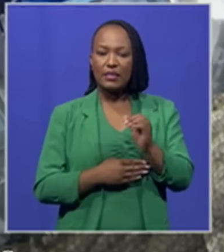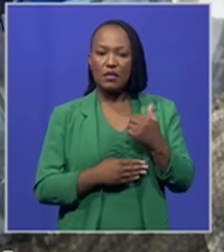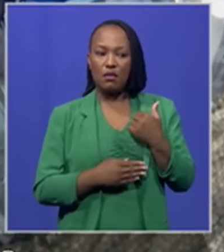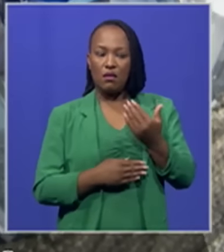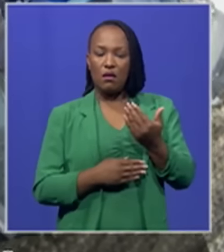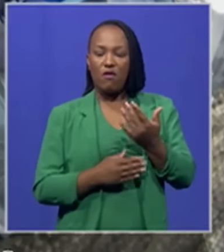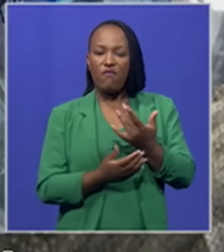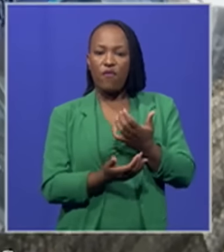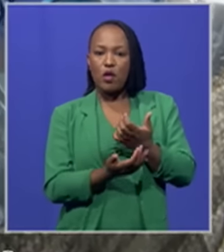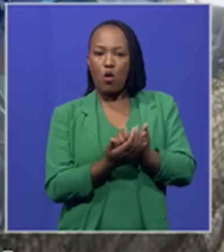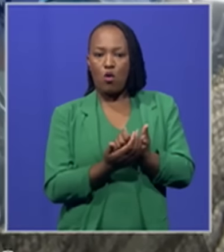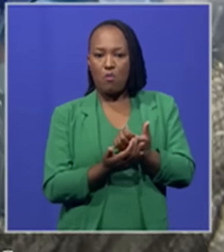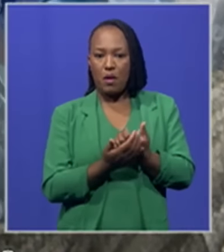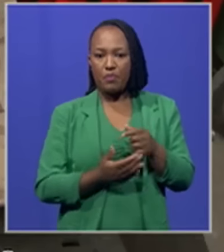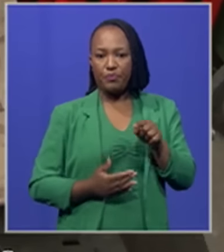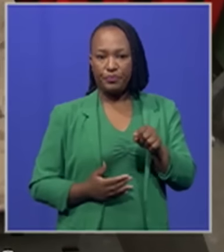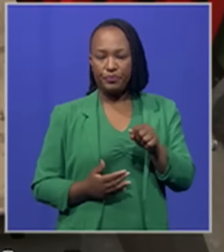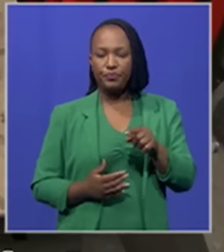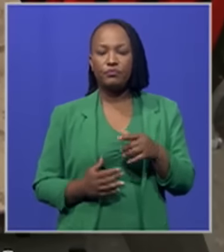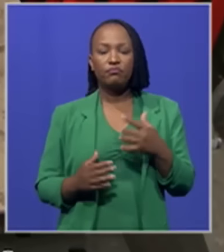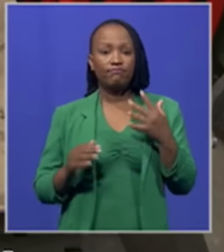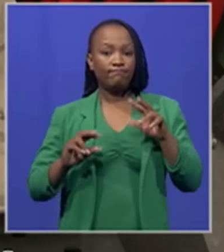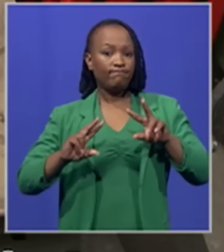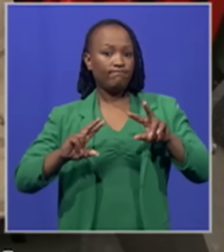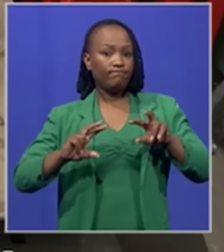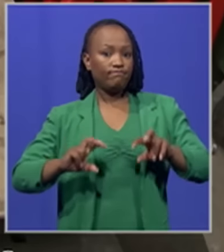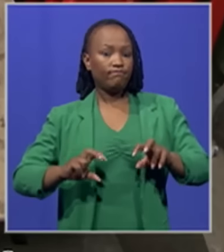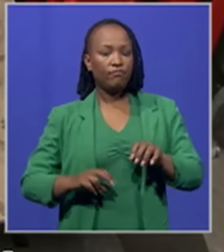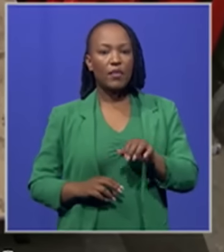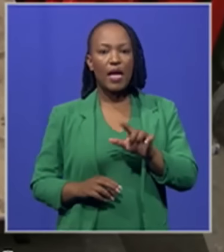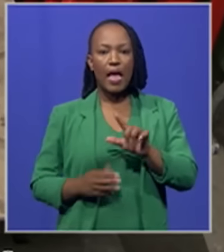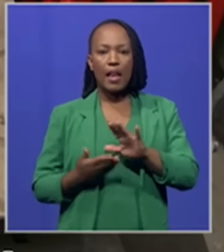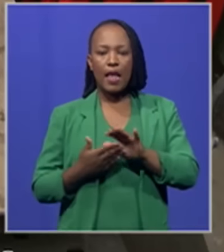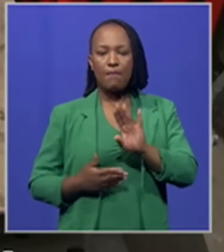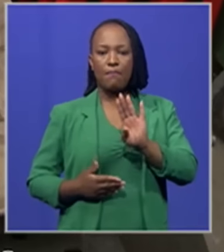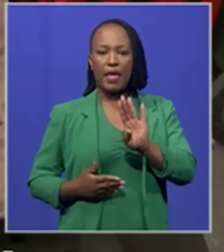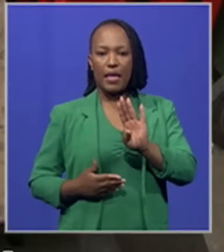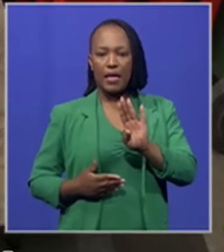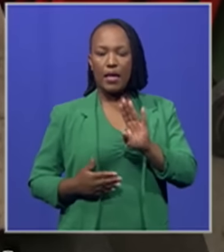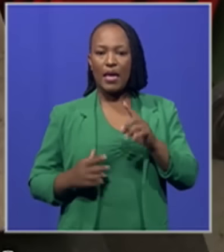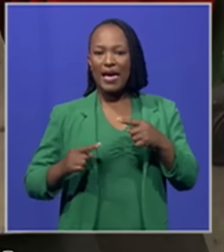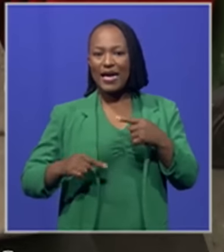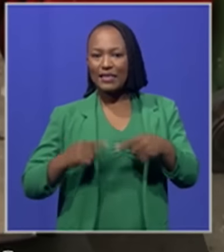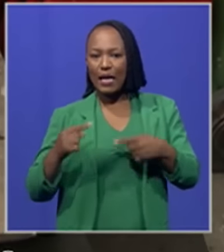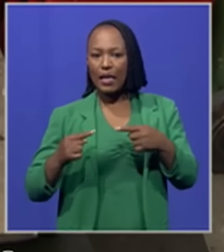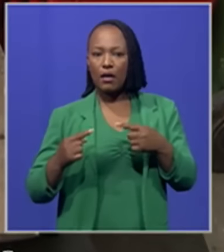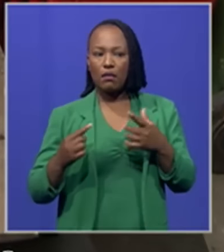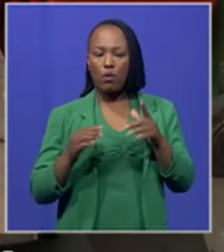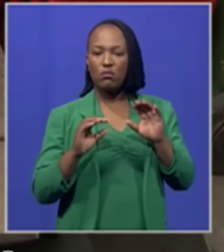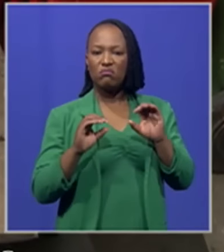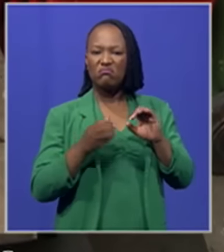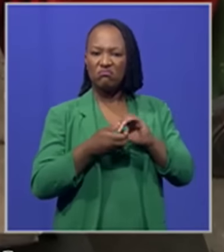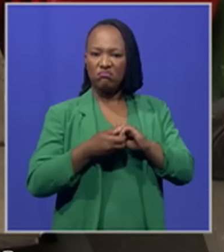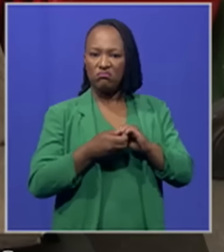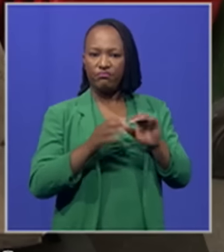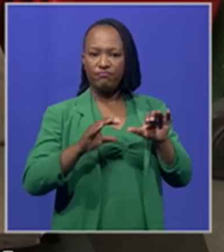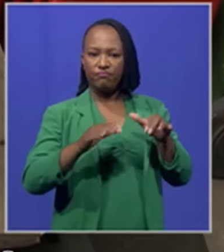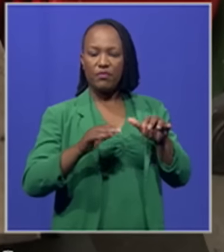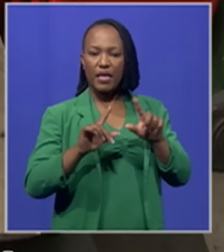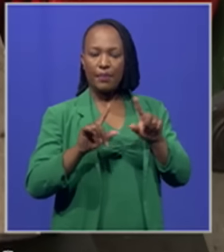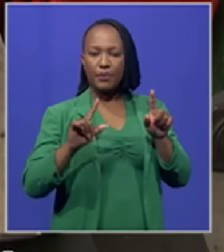naga. Se ke go ya ka dipatlisiso tse di dirilweng ke L&B Recycling e leng setheo sa kwa Cape Town. Plastic